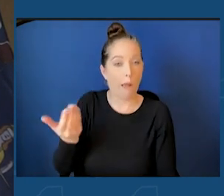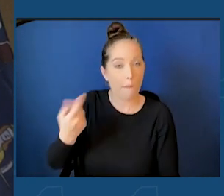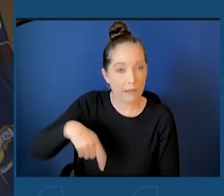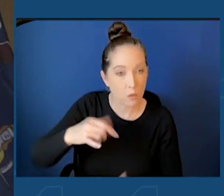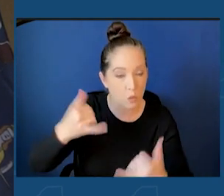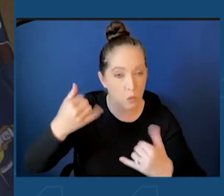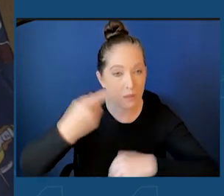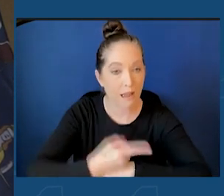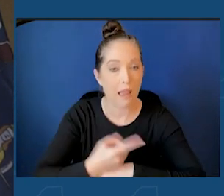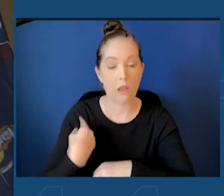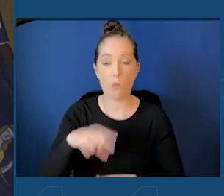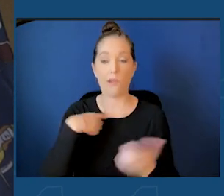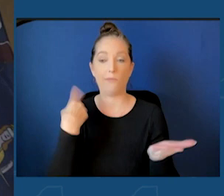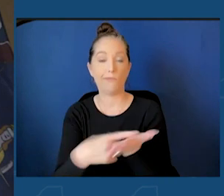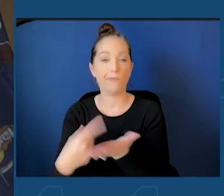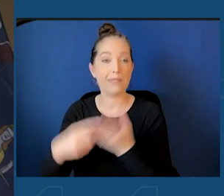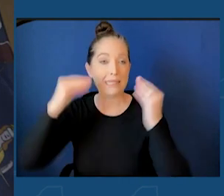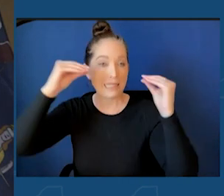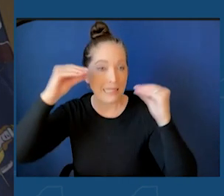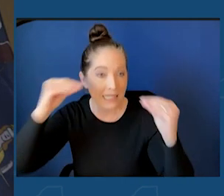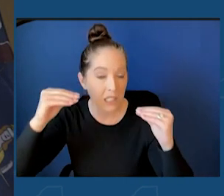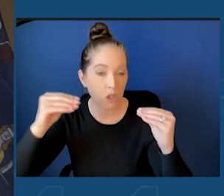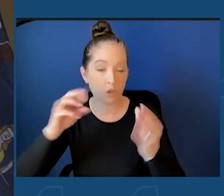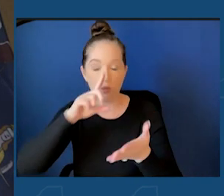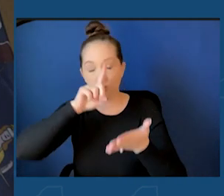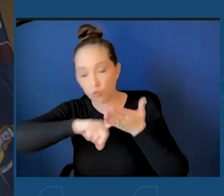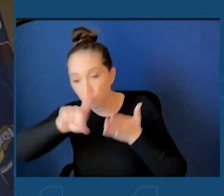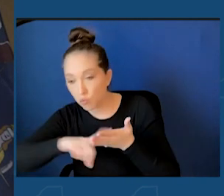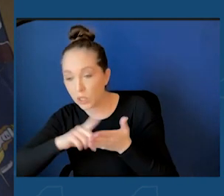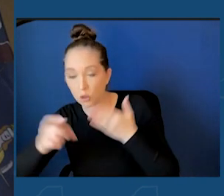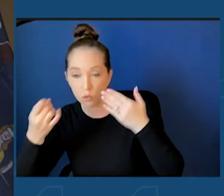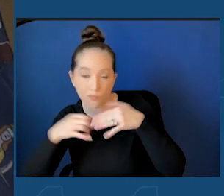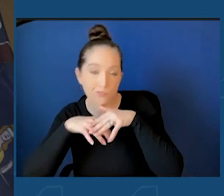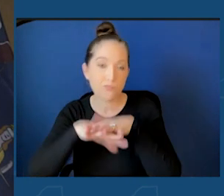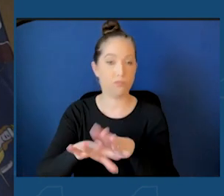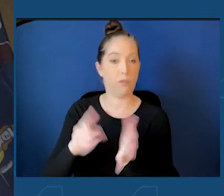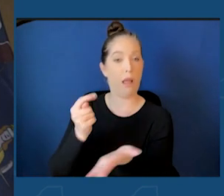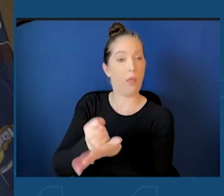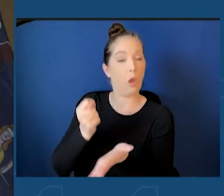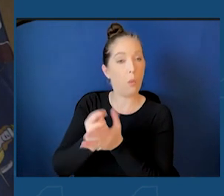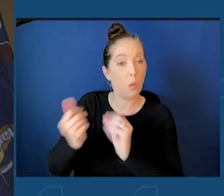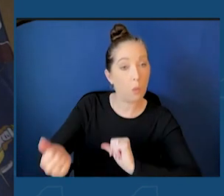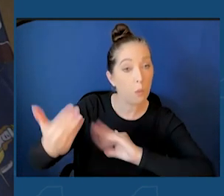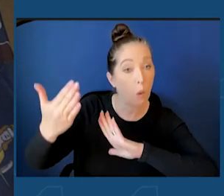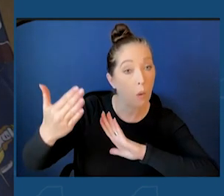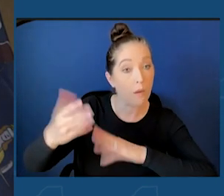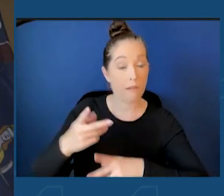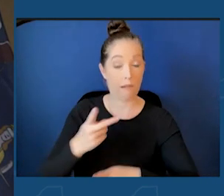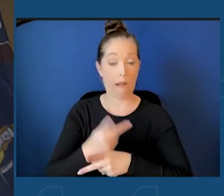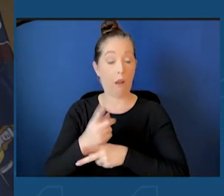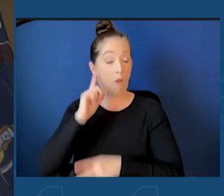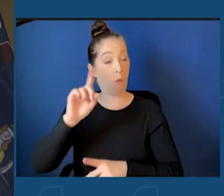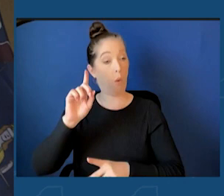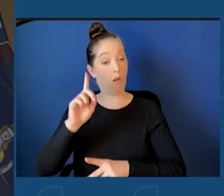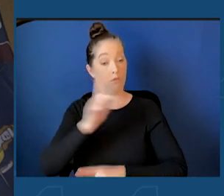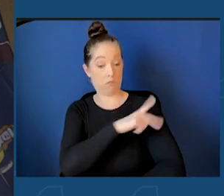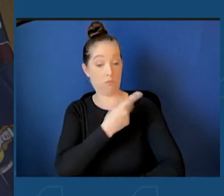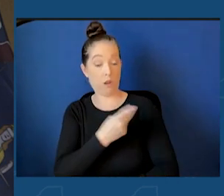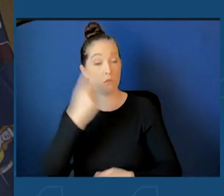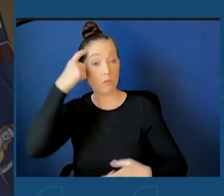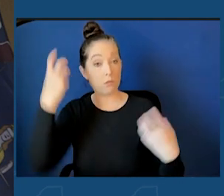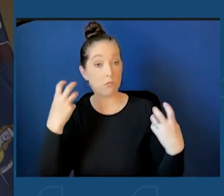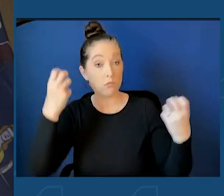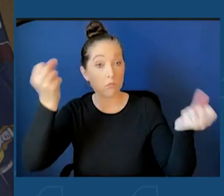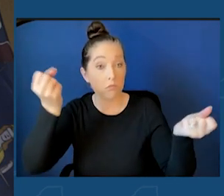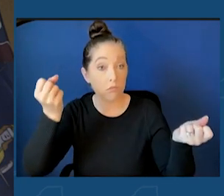talk about teaching and integrate research and therapeutic approaches for care for patients with mental illnesses. And I thank you from the bottom of